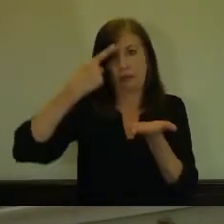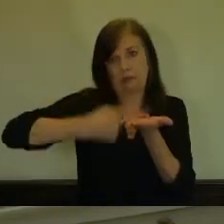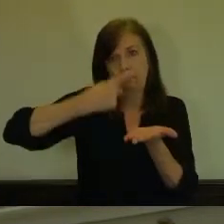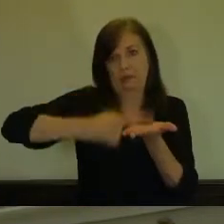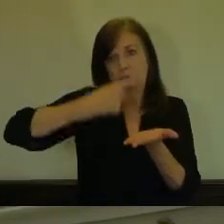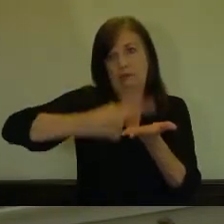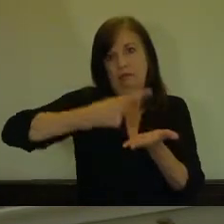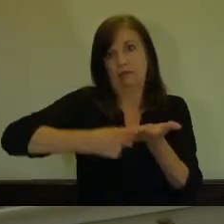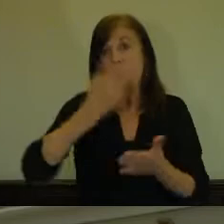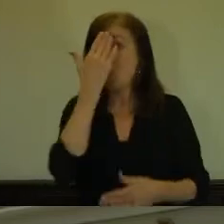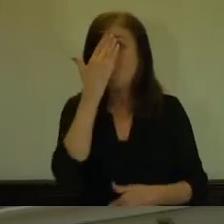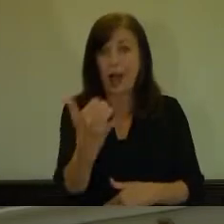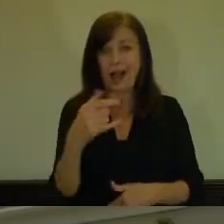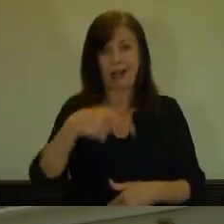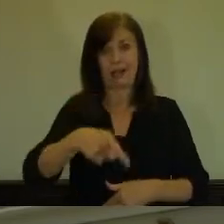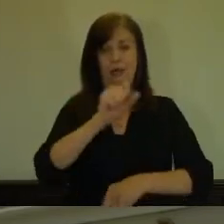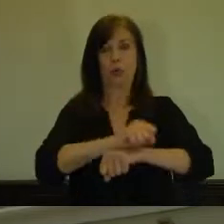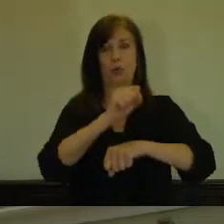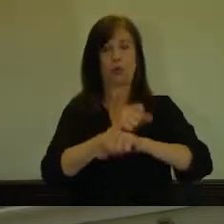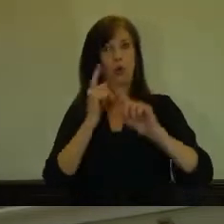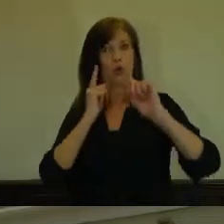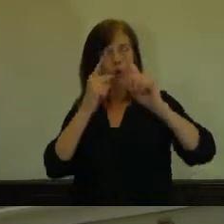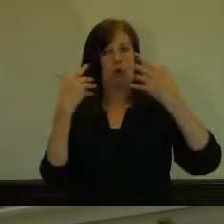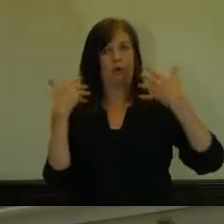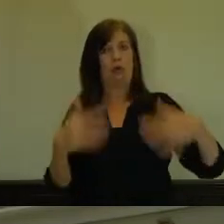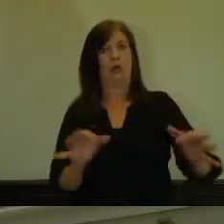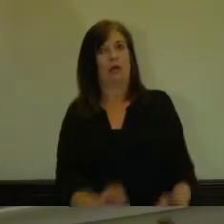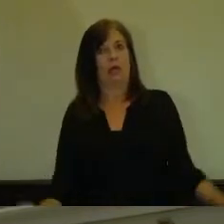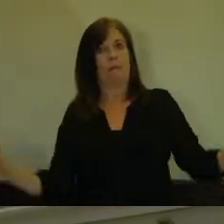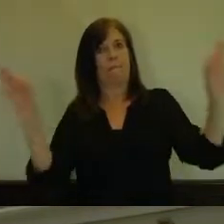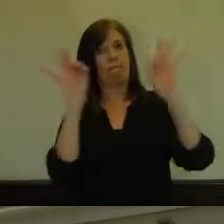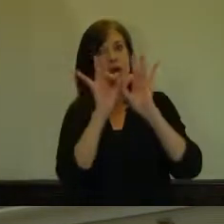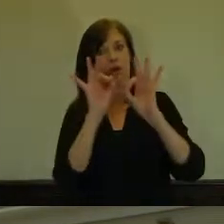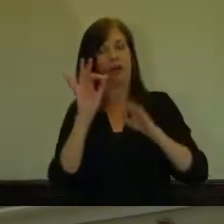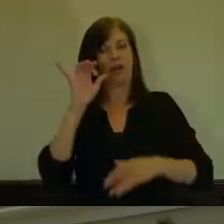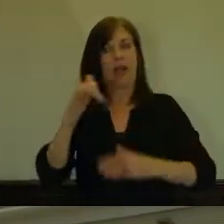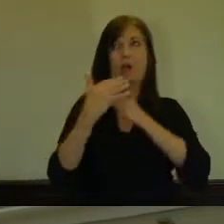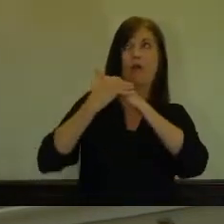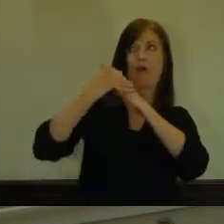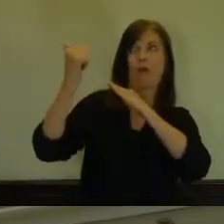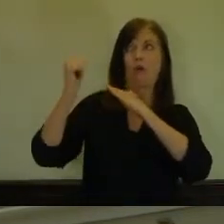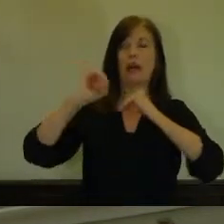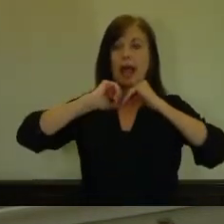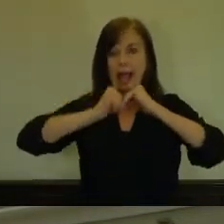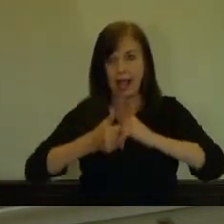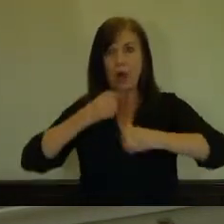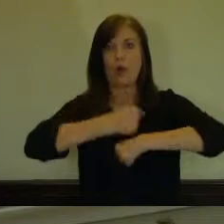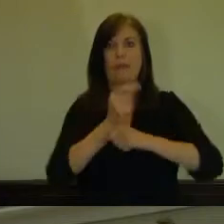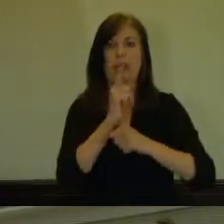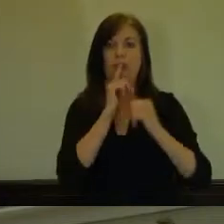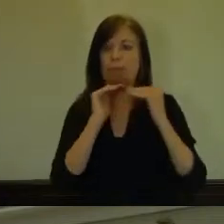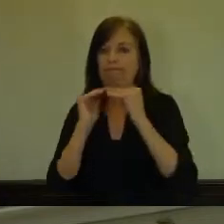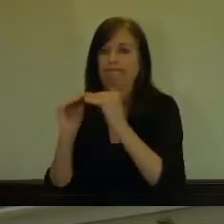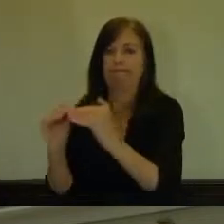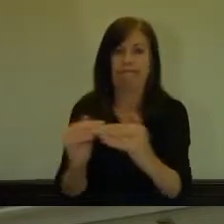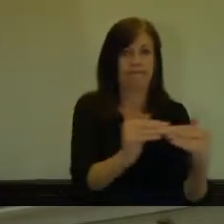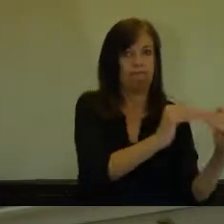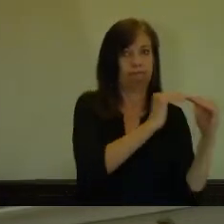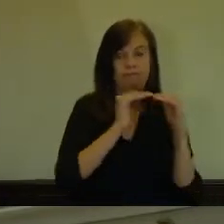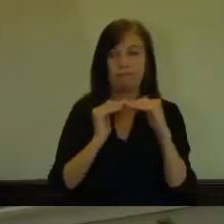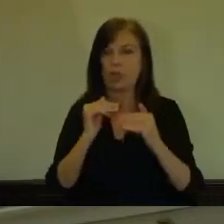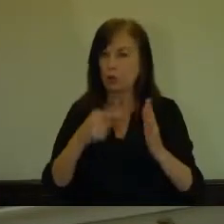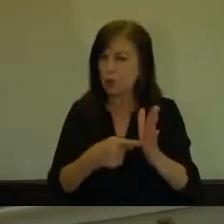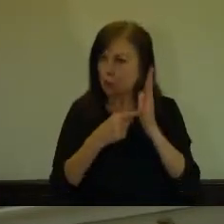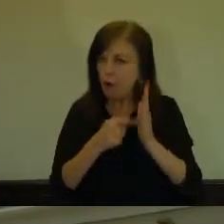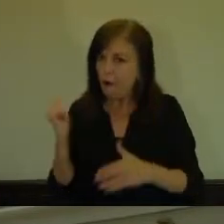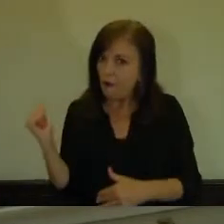May it remind us that something larger is at work, a larger call of justice, larger than our individual lives, that require each one of